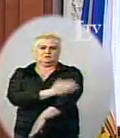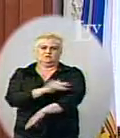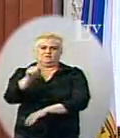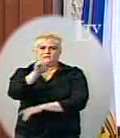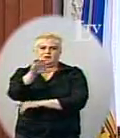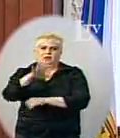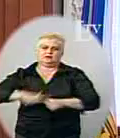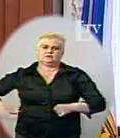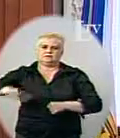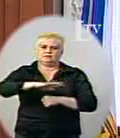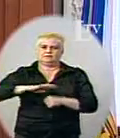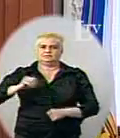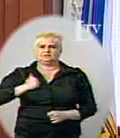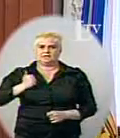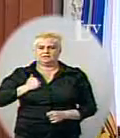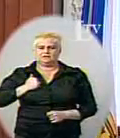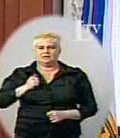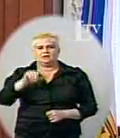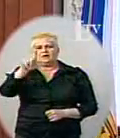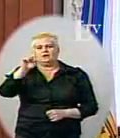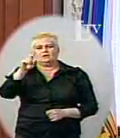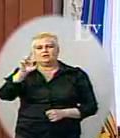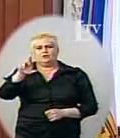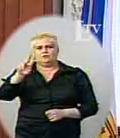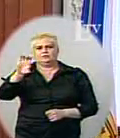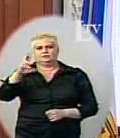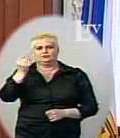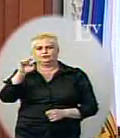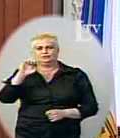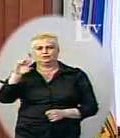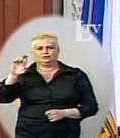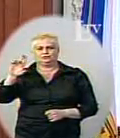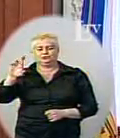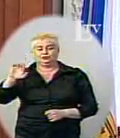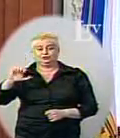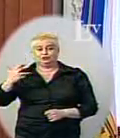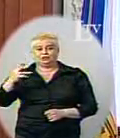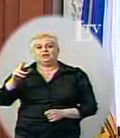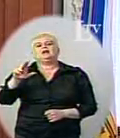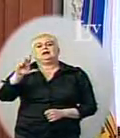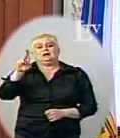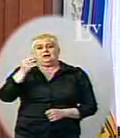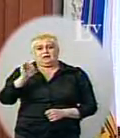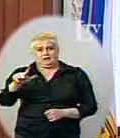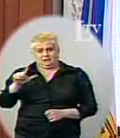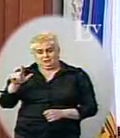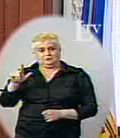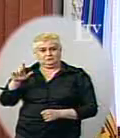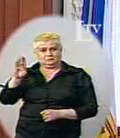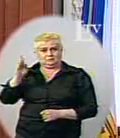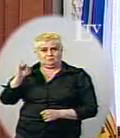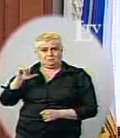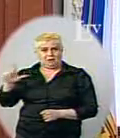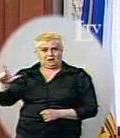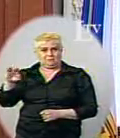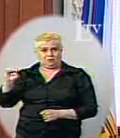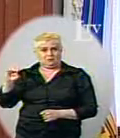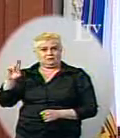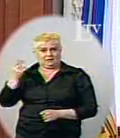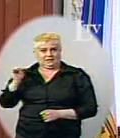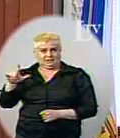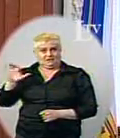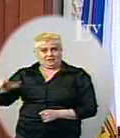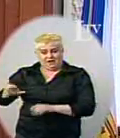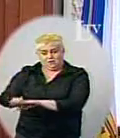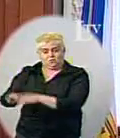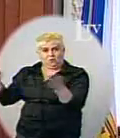Canada, with the Lower Churchill Hydroelectric Project as the linchpin in a new era for our region of